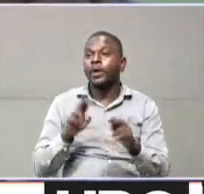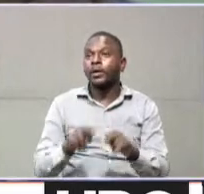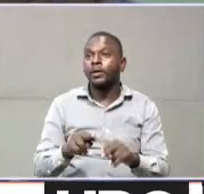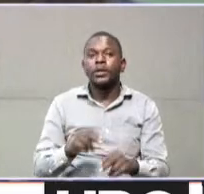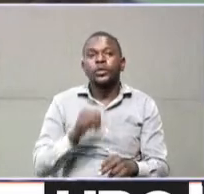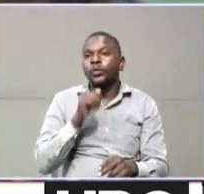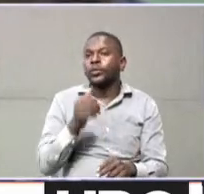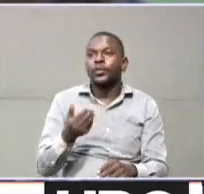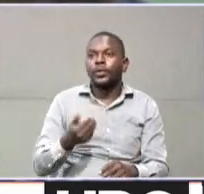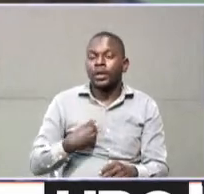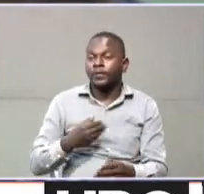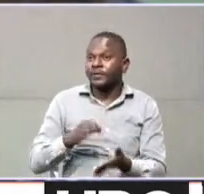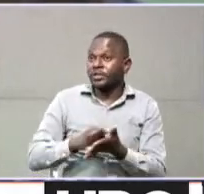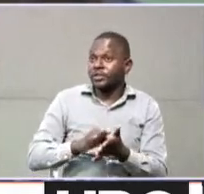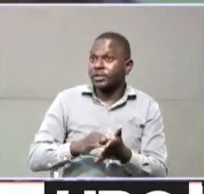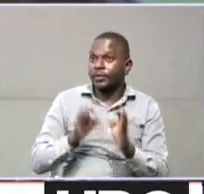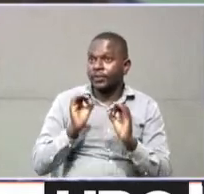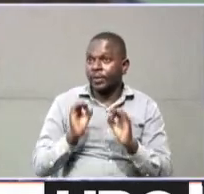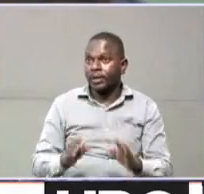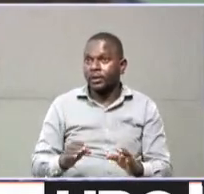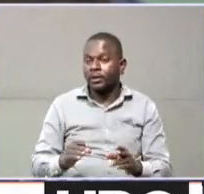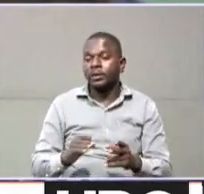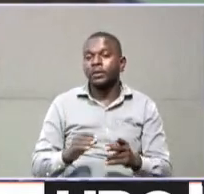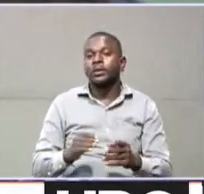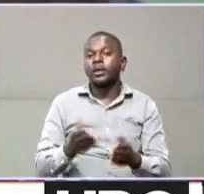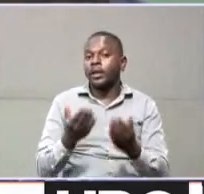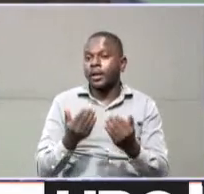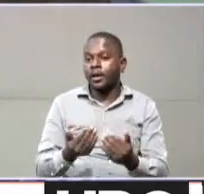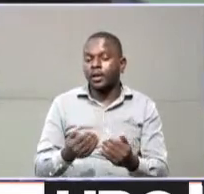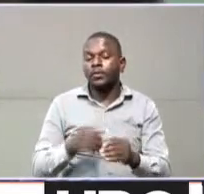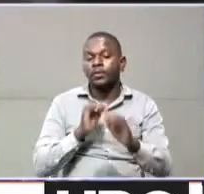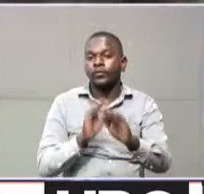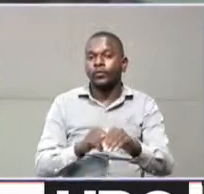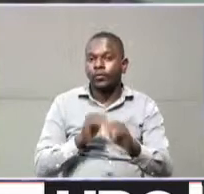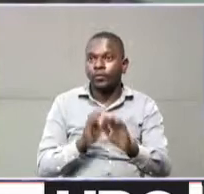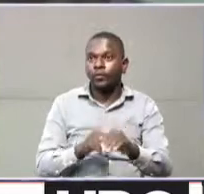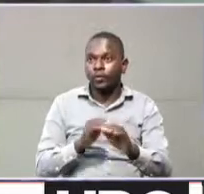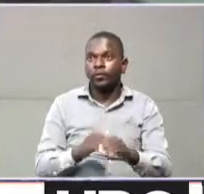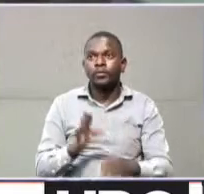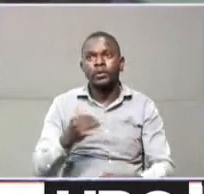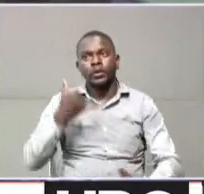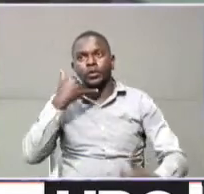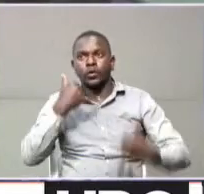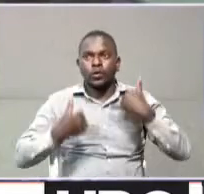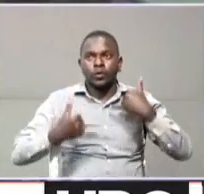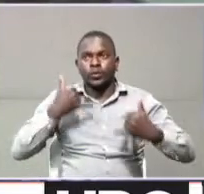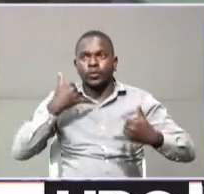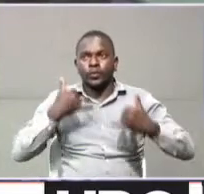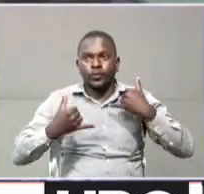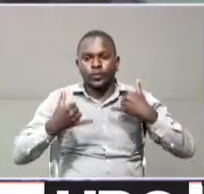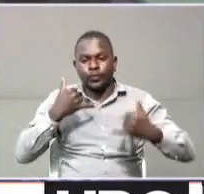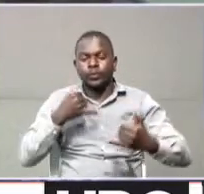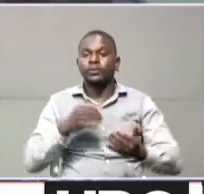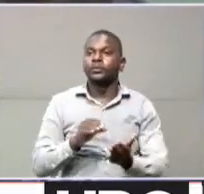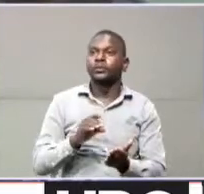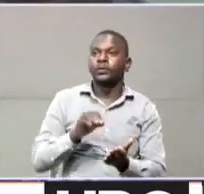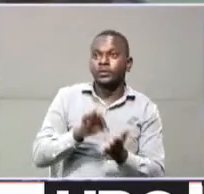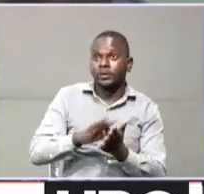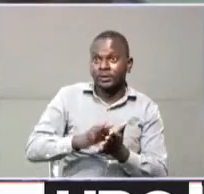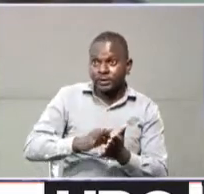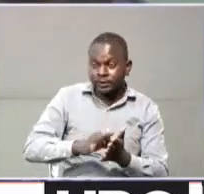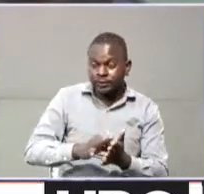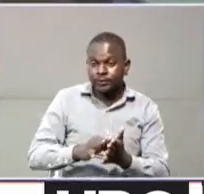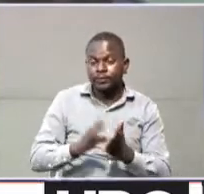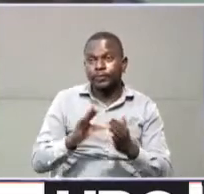we don't have seedlings right now farmers are calling us for seedlings and for seeds